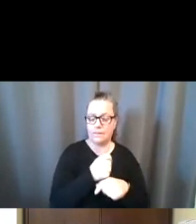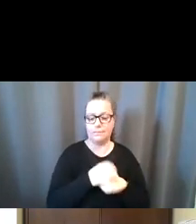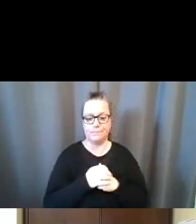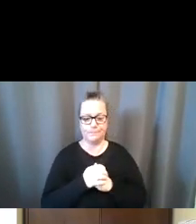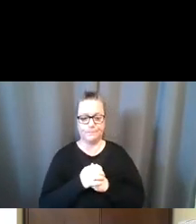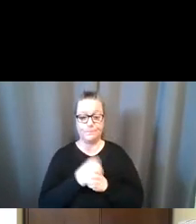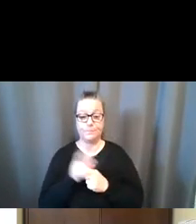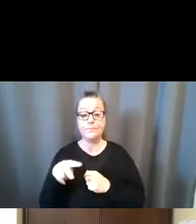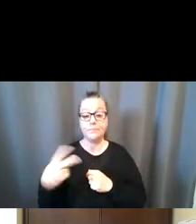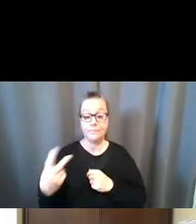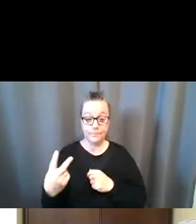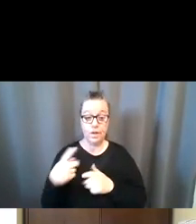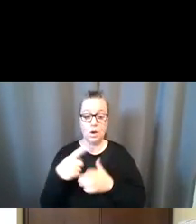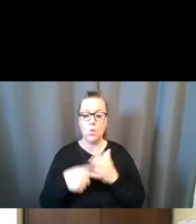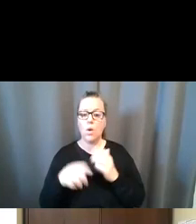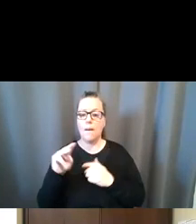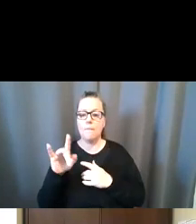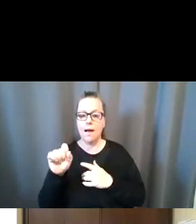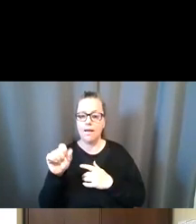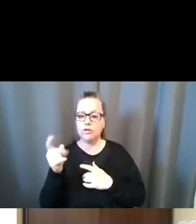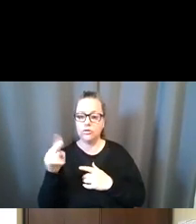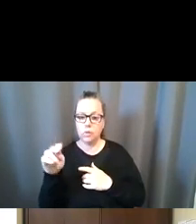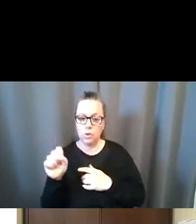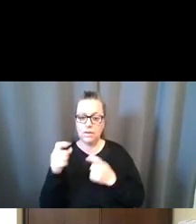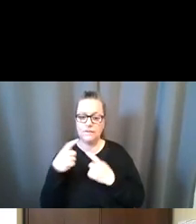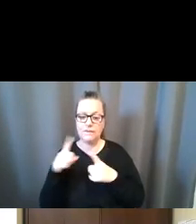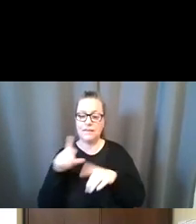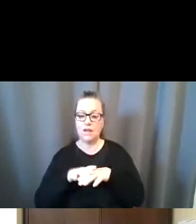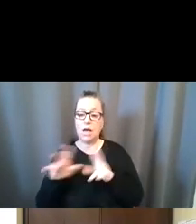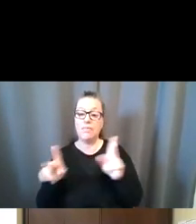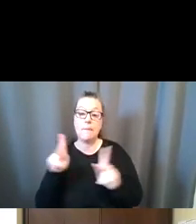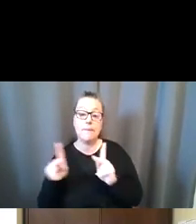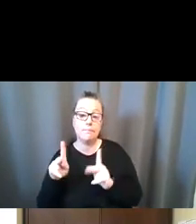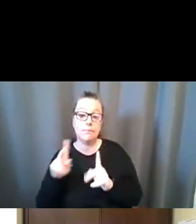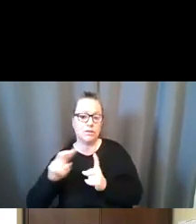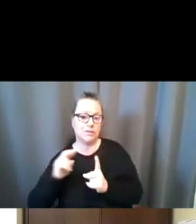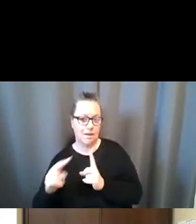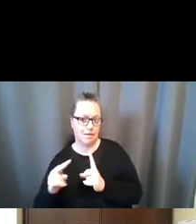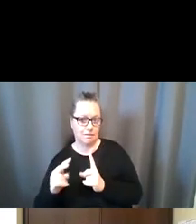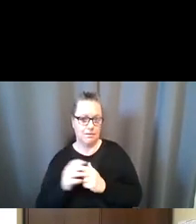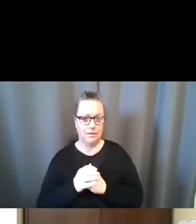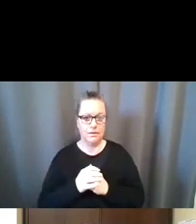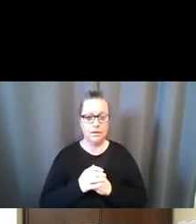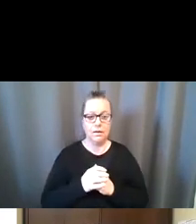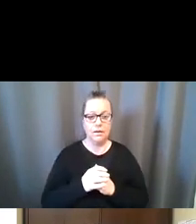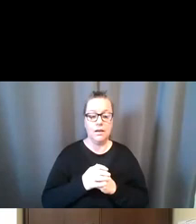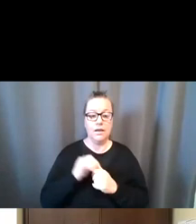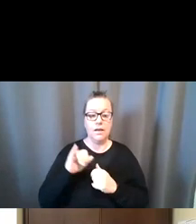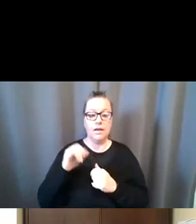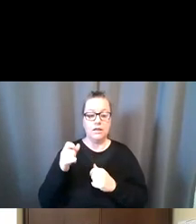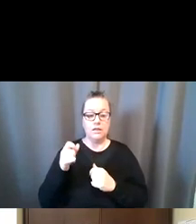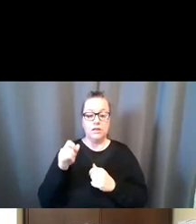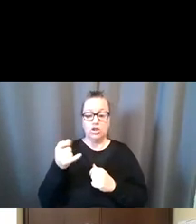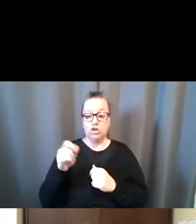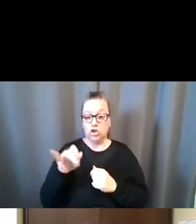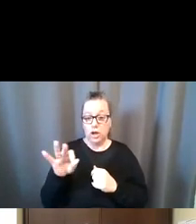The second question we ask is, what are the milestones of success on the people side of the change coin? And Jeff Hyatt, Prosci's